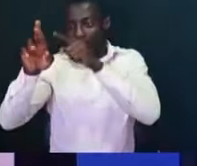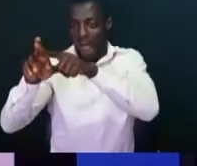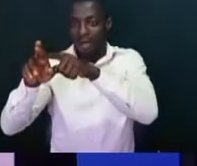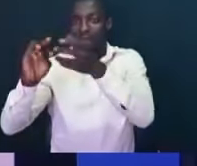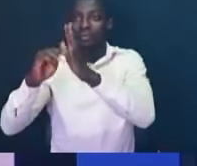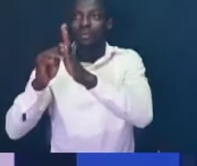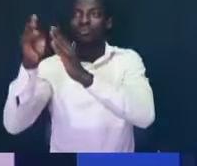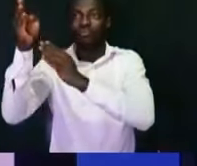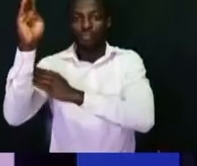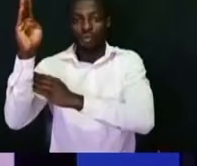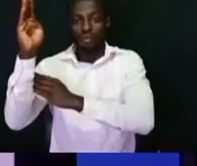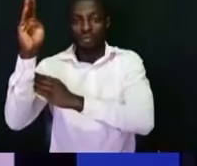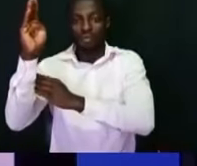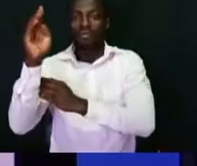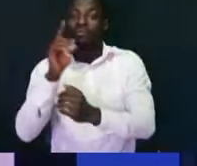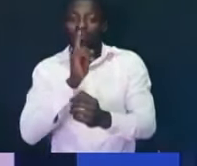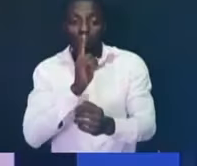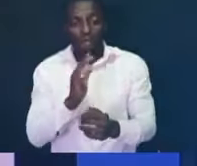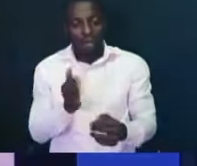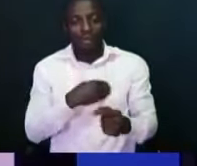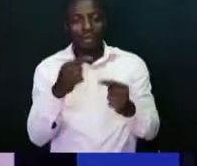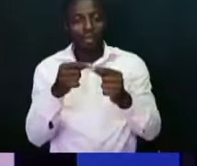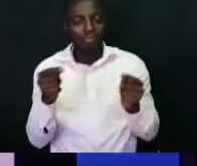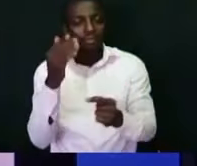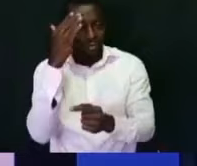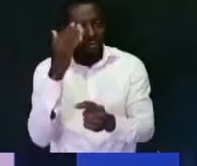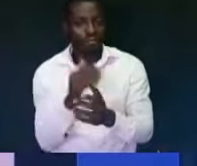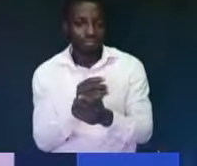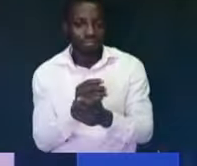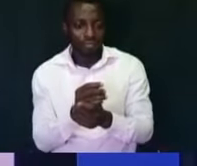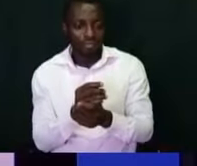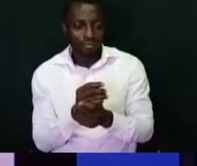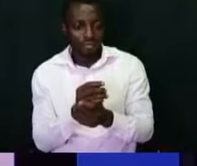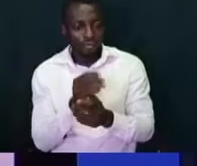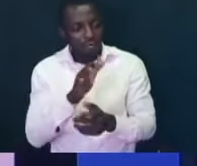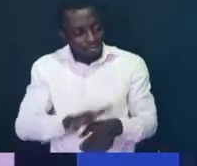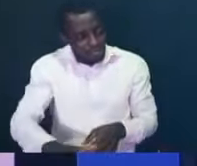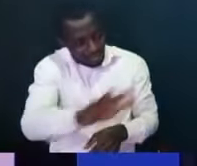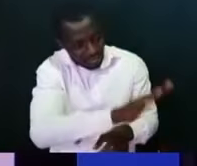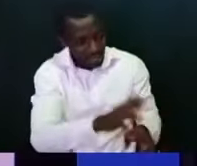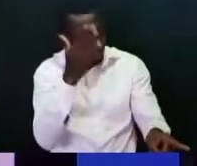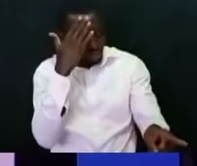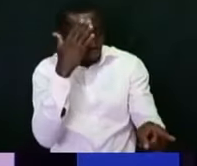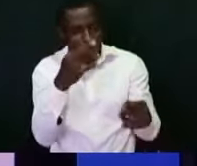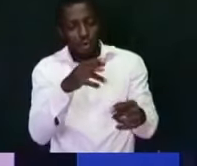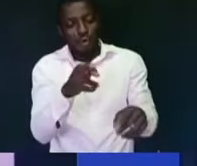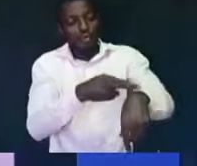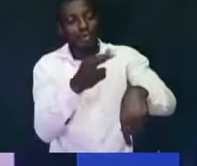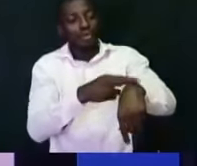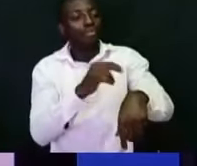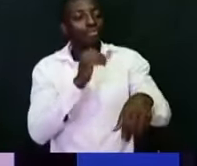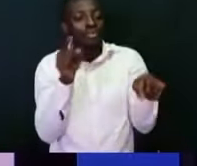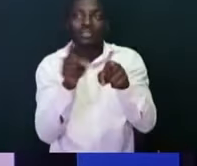enemies concede they know their rock is not like not at all